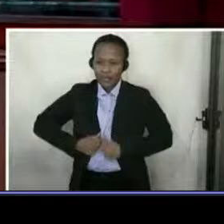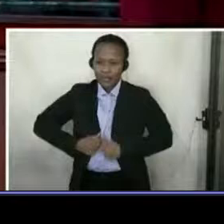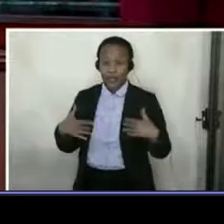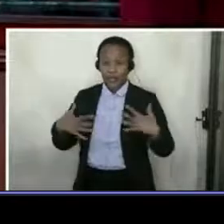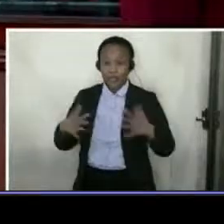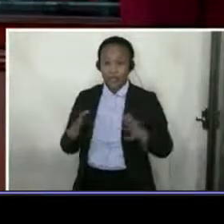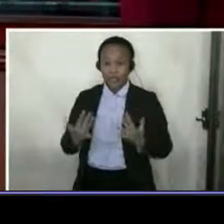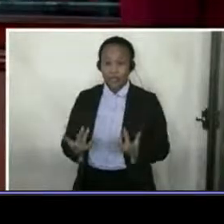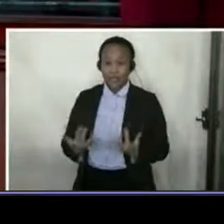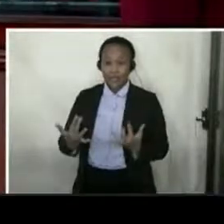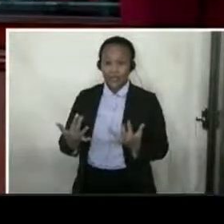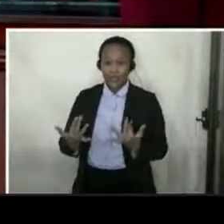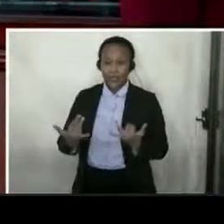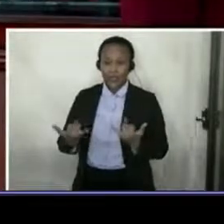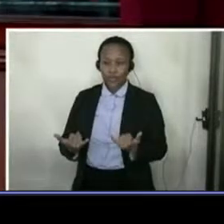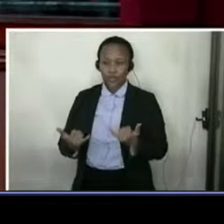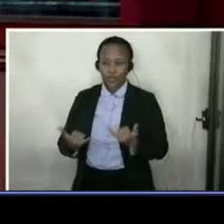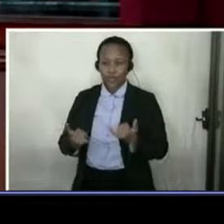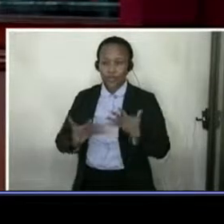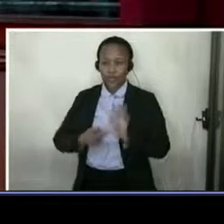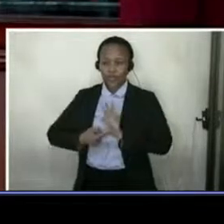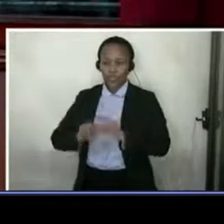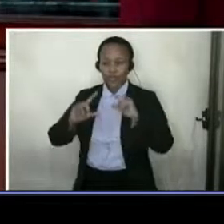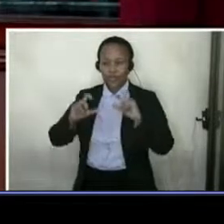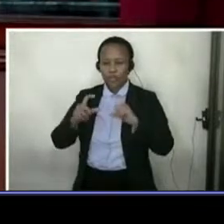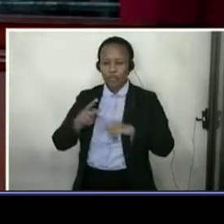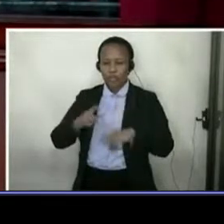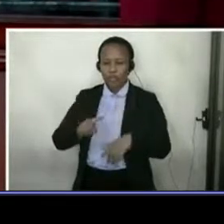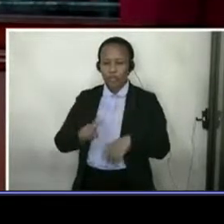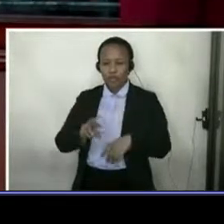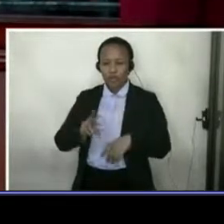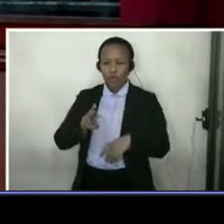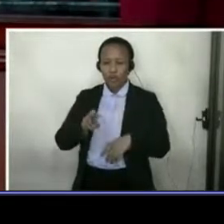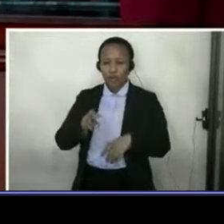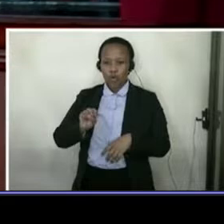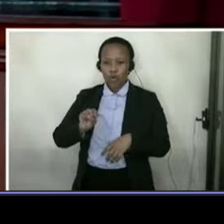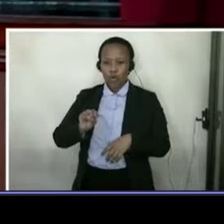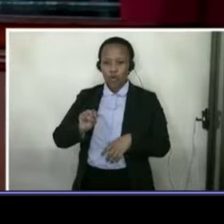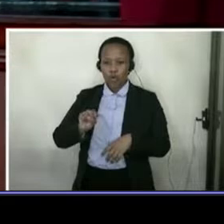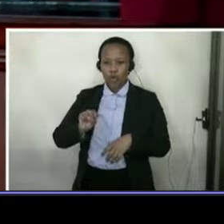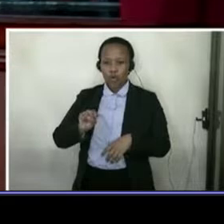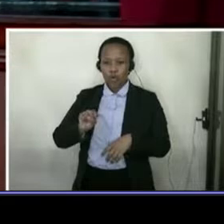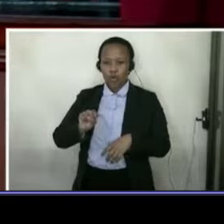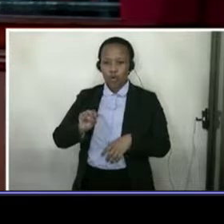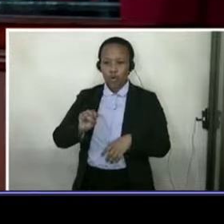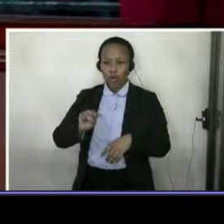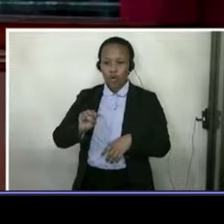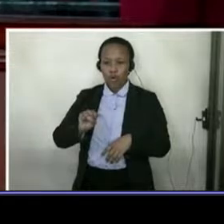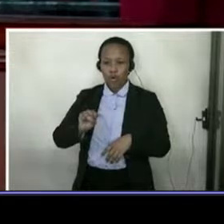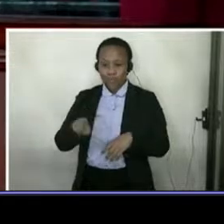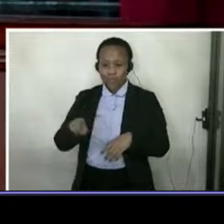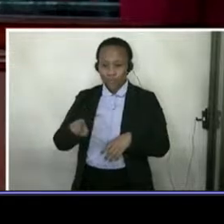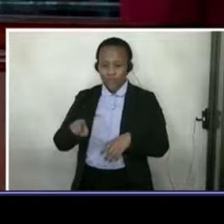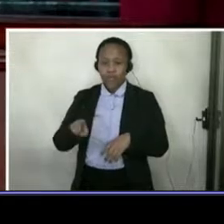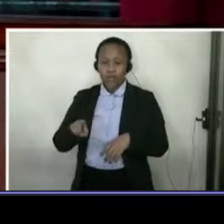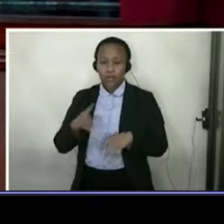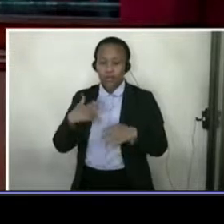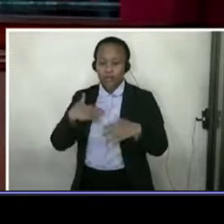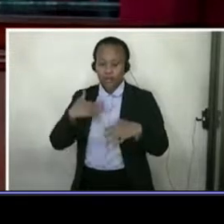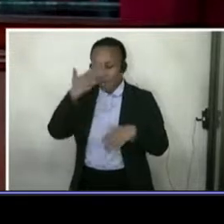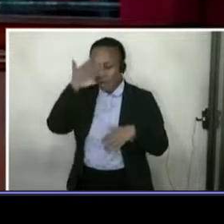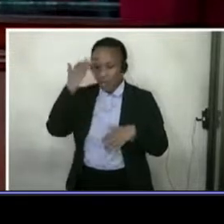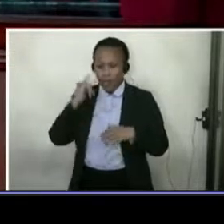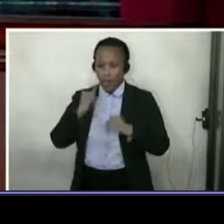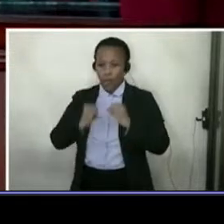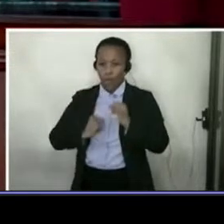our financial situation. I'm not sure what universe he operates in, but if you look at this Scopa report,